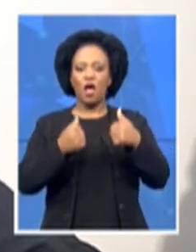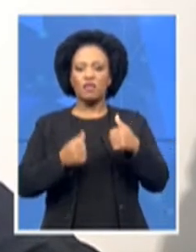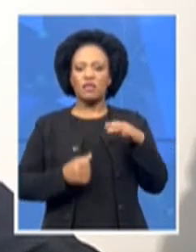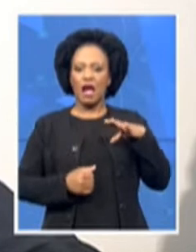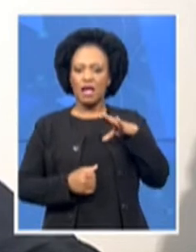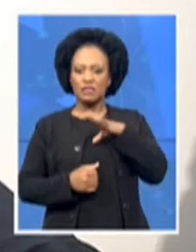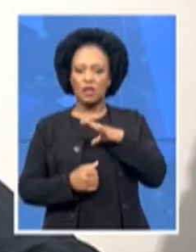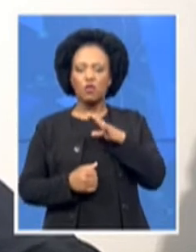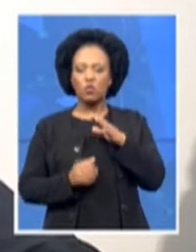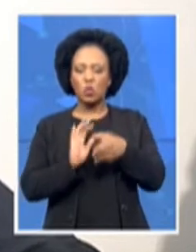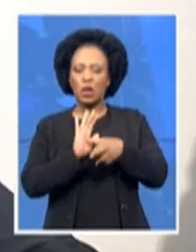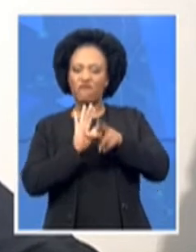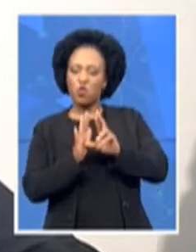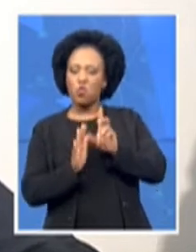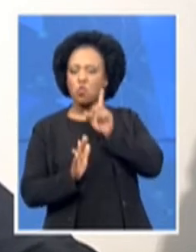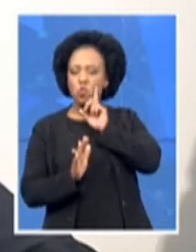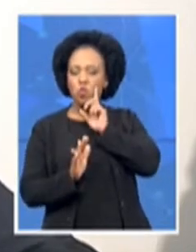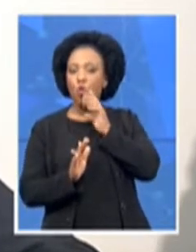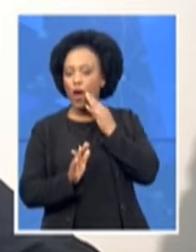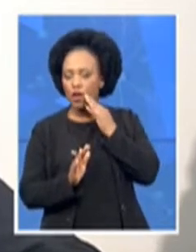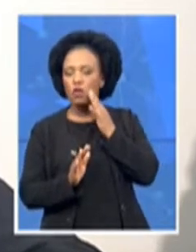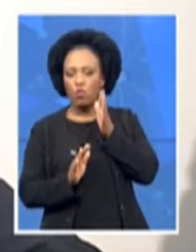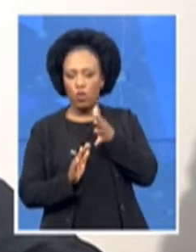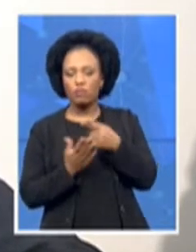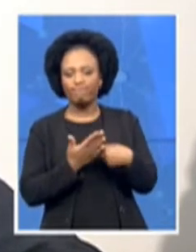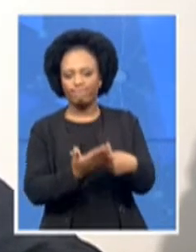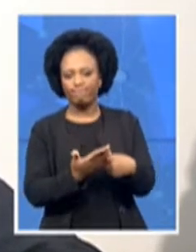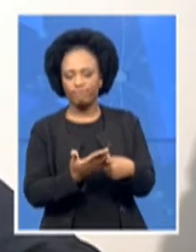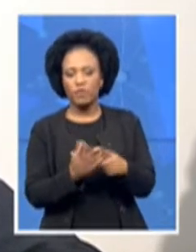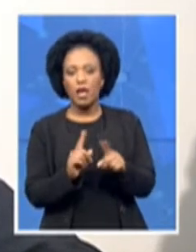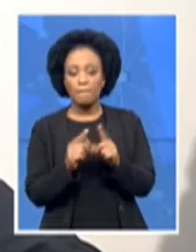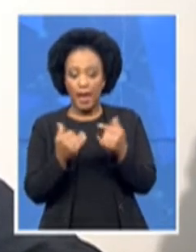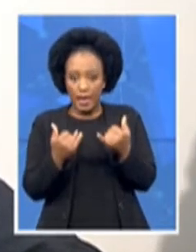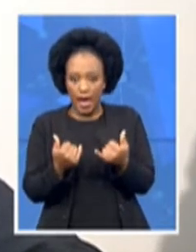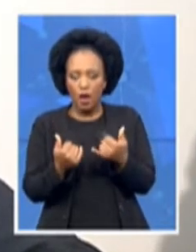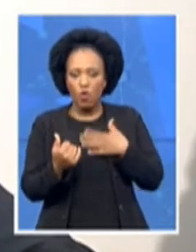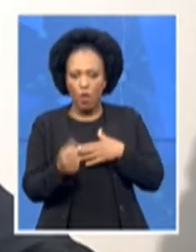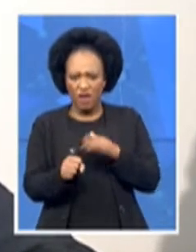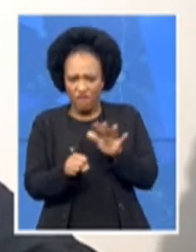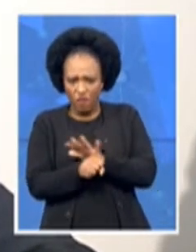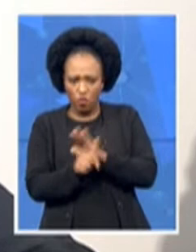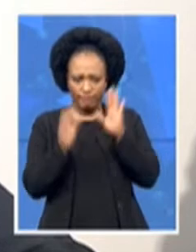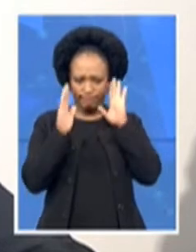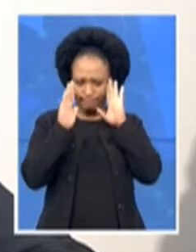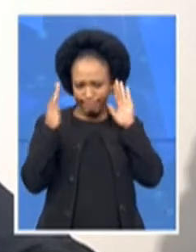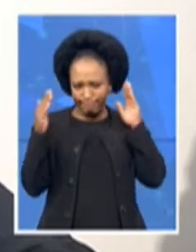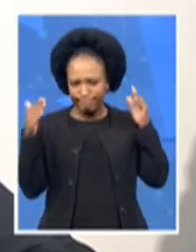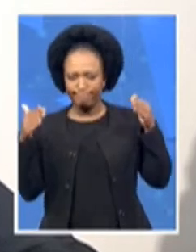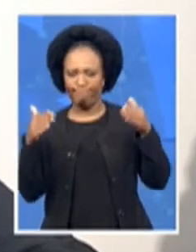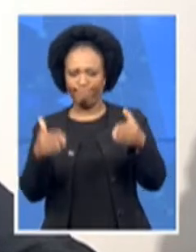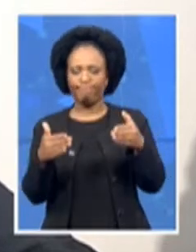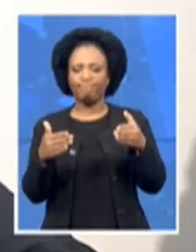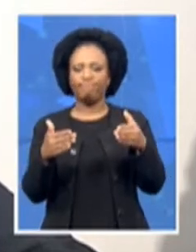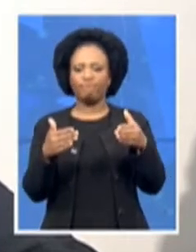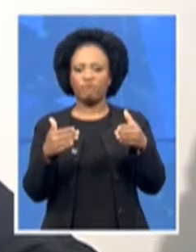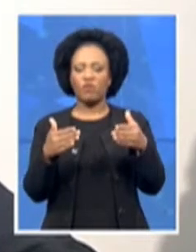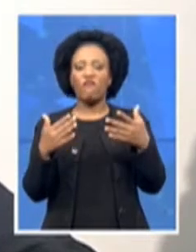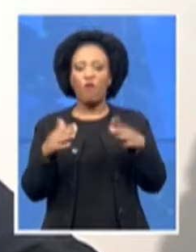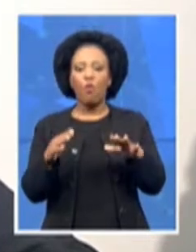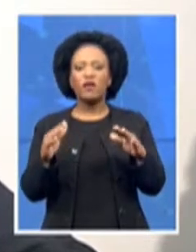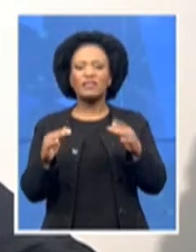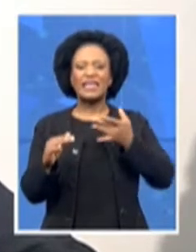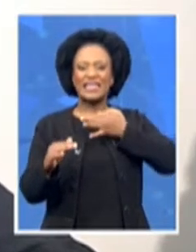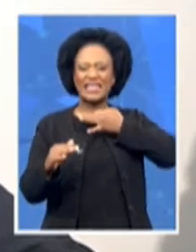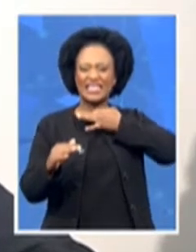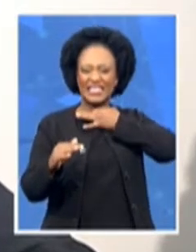we want to remain focused, you know, on the high risk, which is the older people, 18